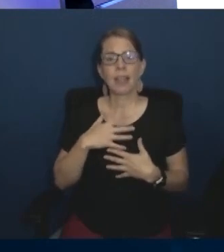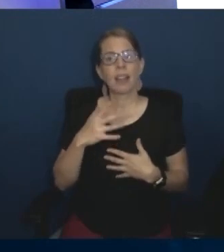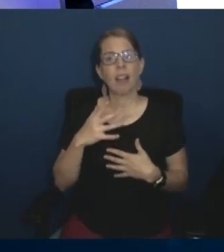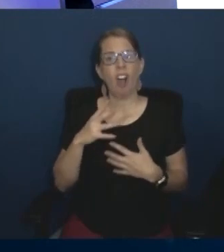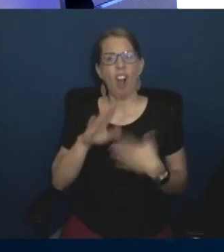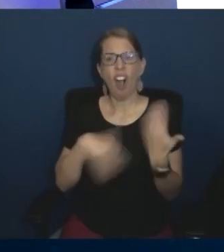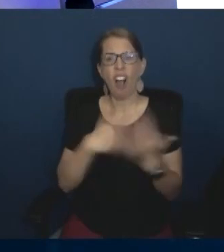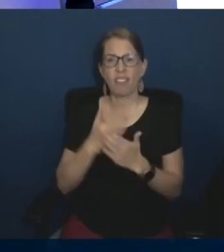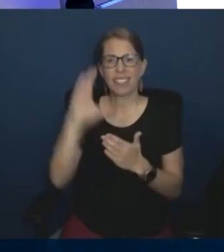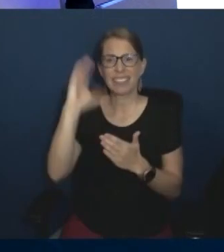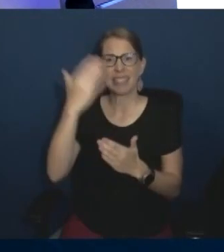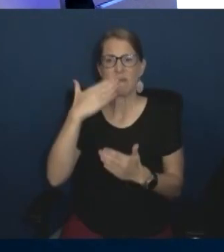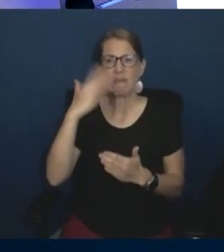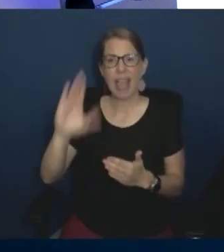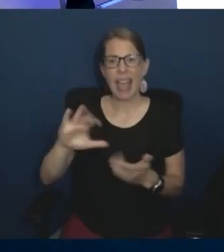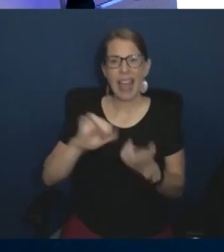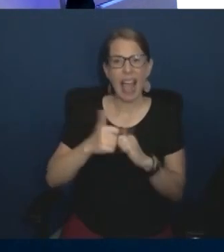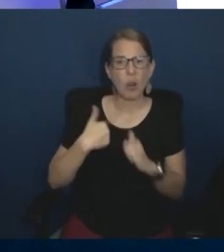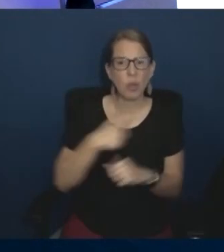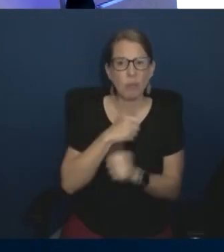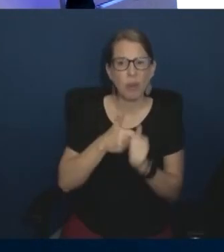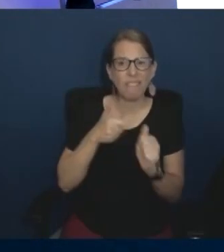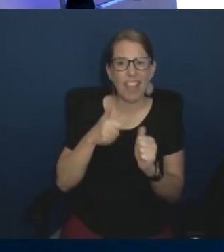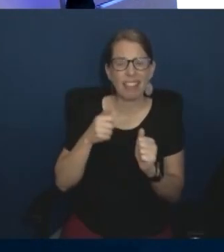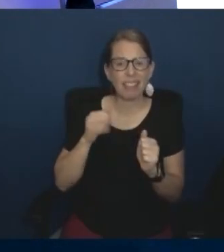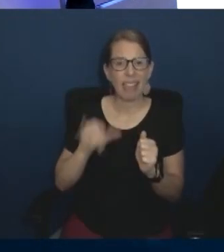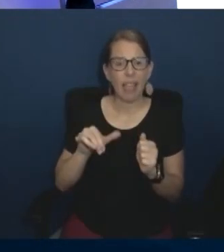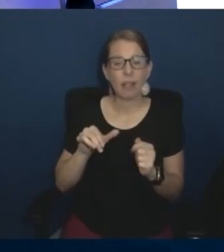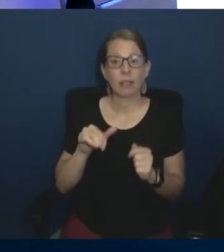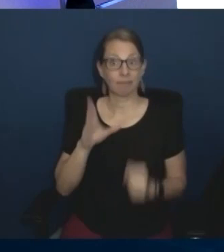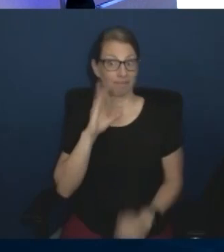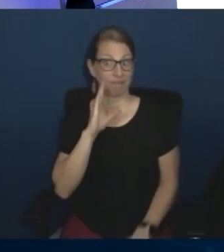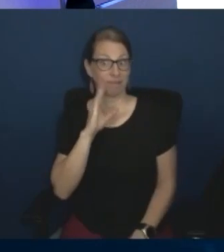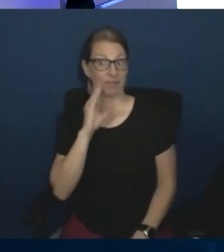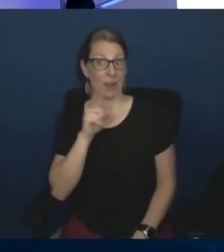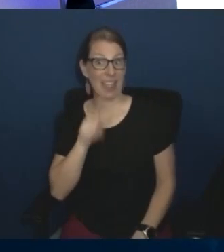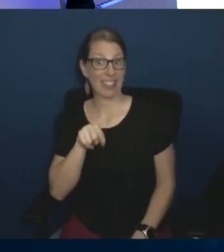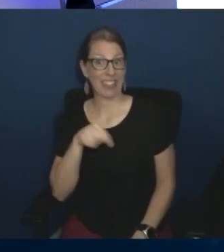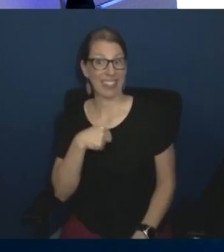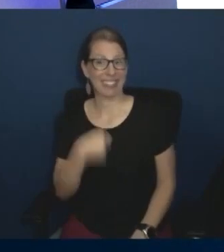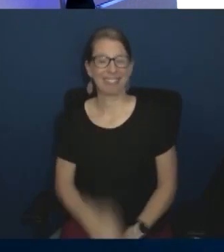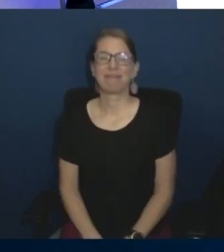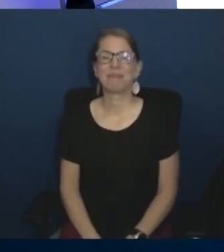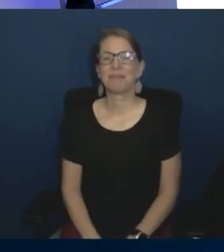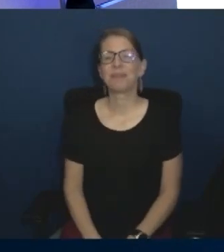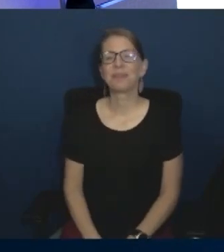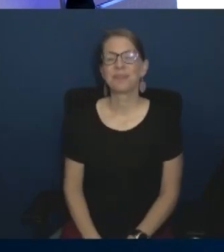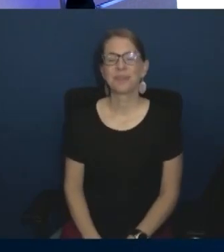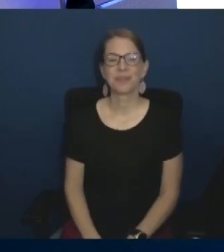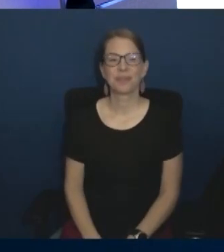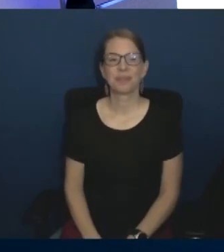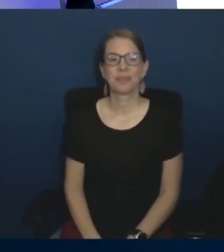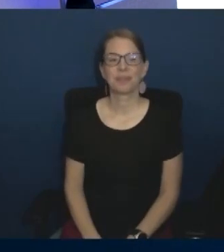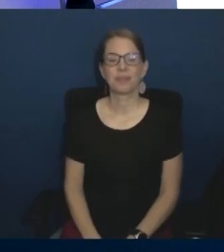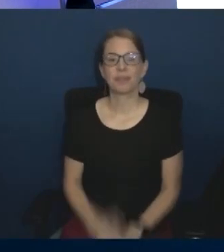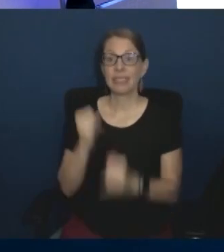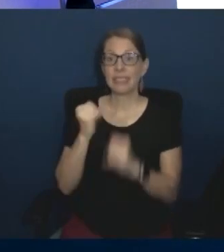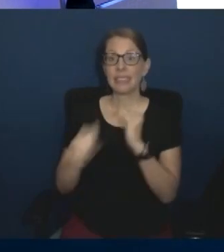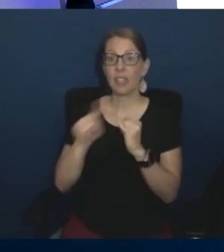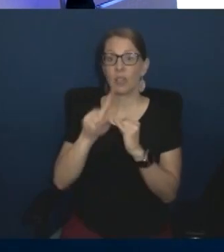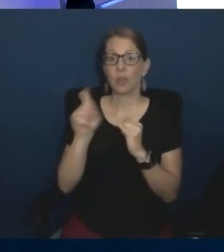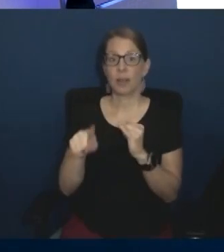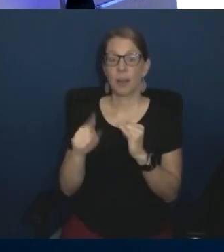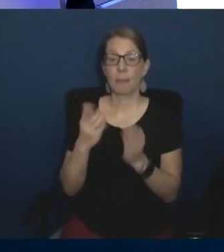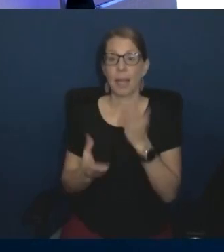know. Vaccinated. I think I know the answer to that one. Okay. Okay, so I'm going to ask this last question. We may have time for